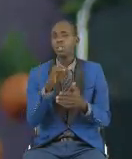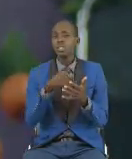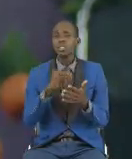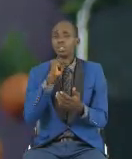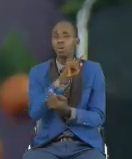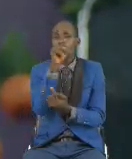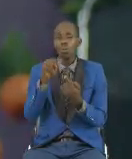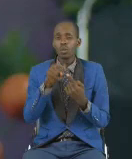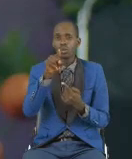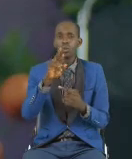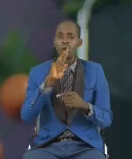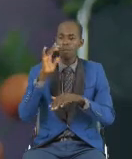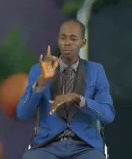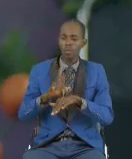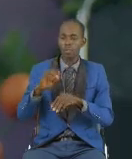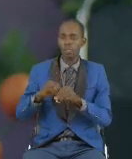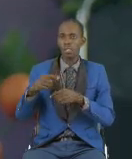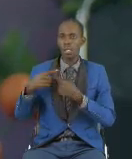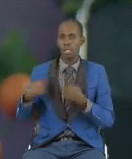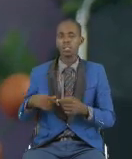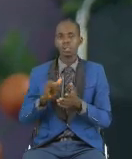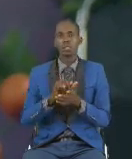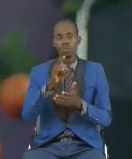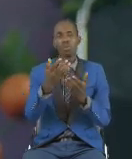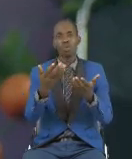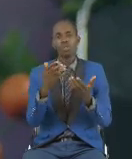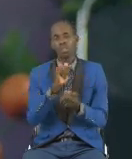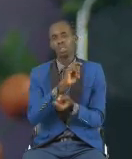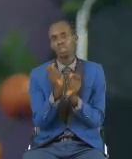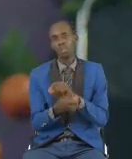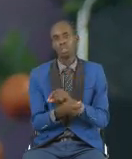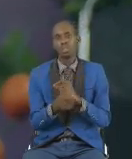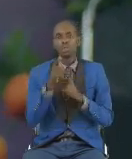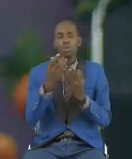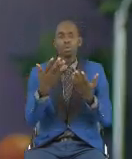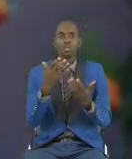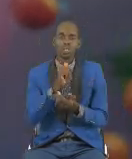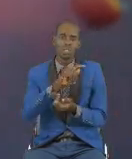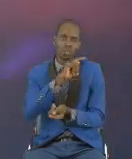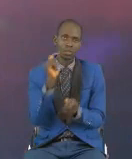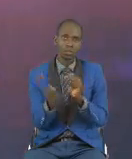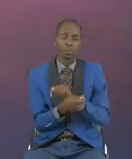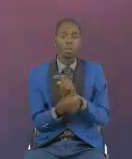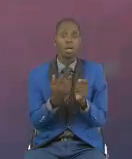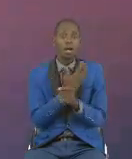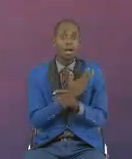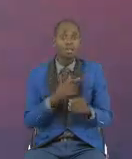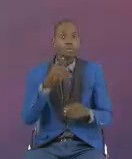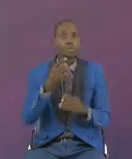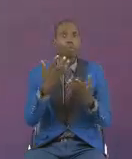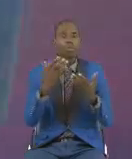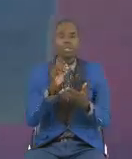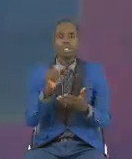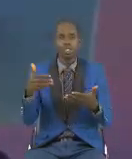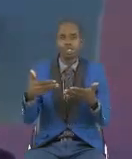your heart that you want a change. You want a transformation, and you want a new life